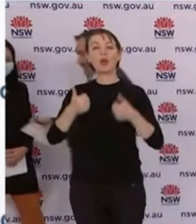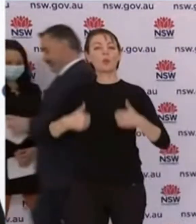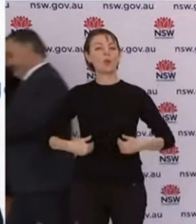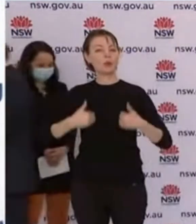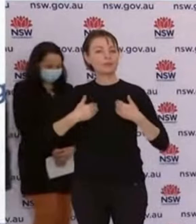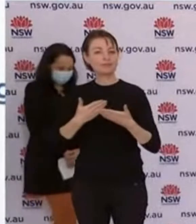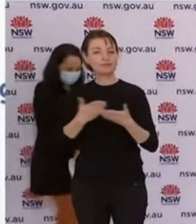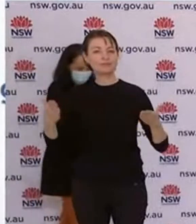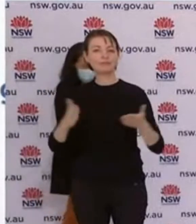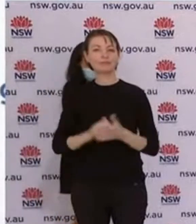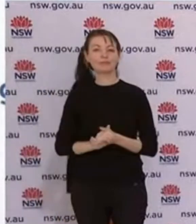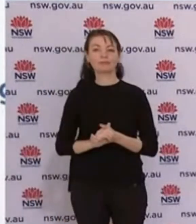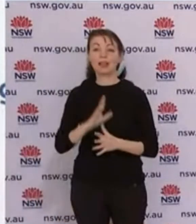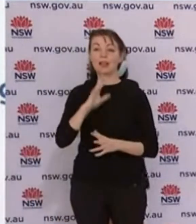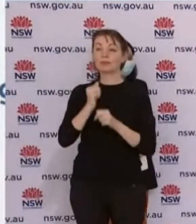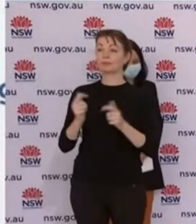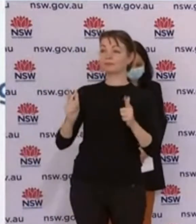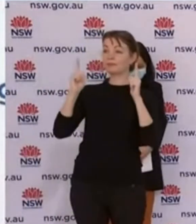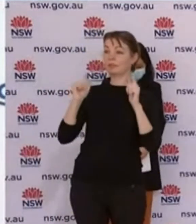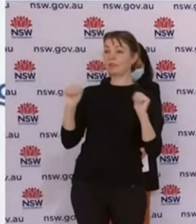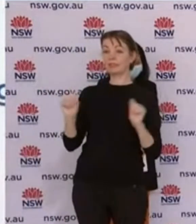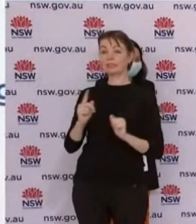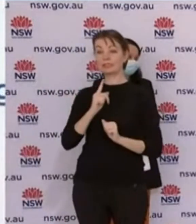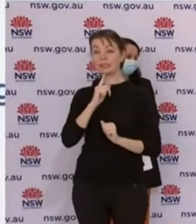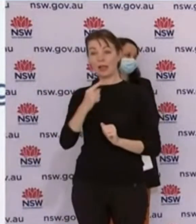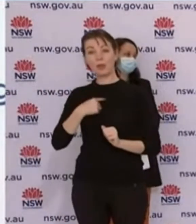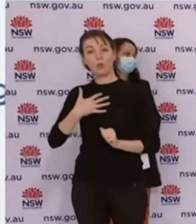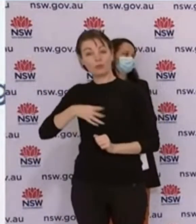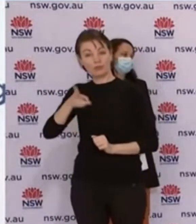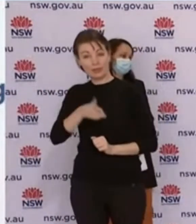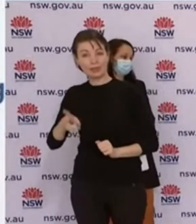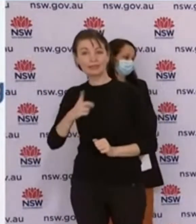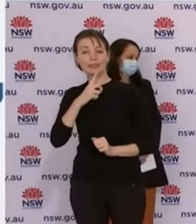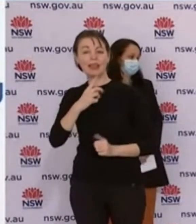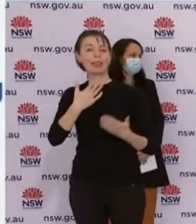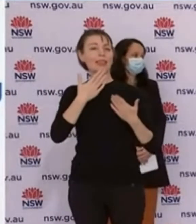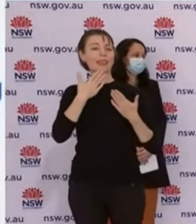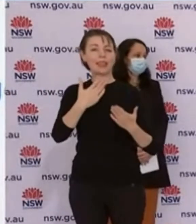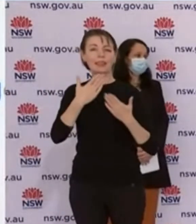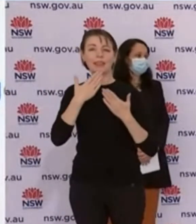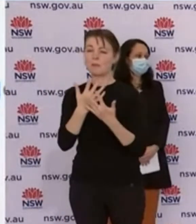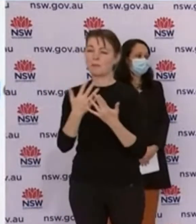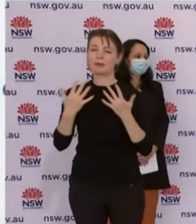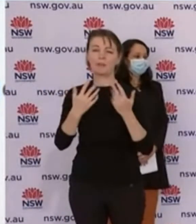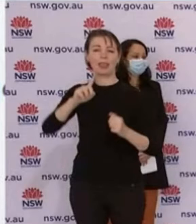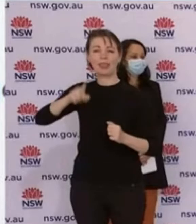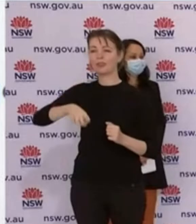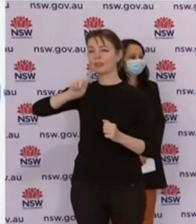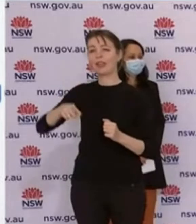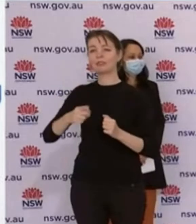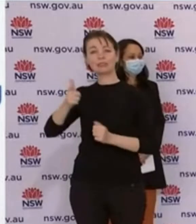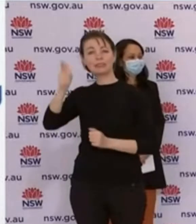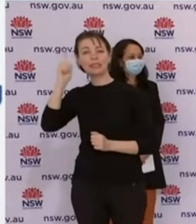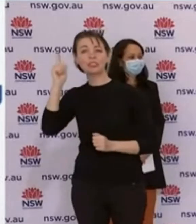Well, good morning, everybody. As the Premier also said, I just want to start by thanking our thousands of teachers, our parents and